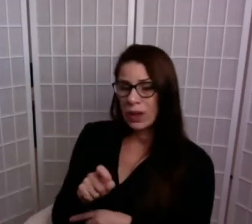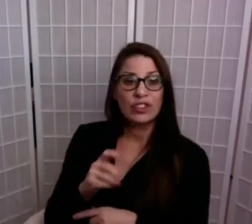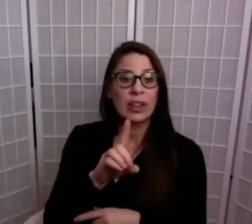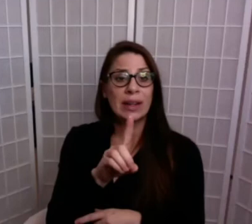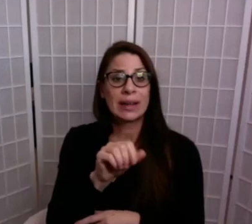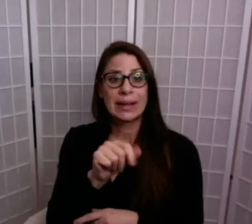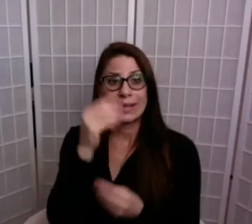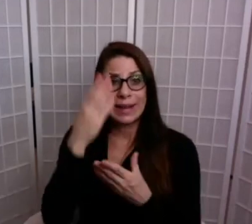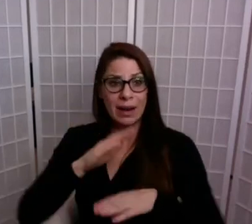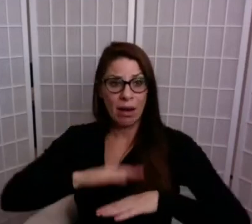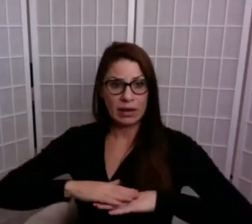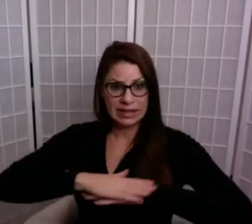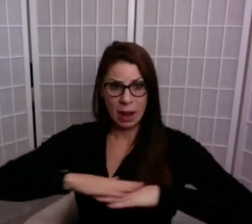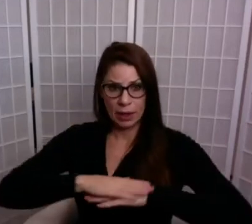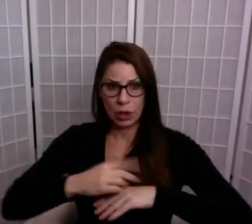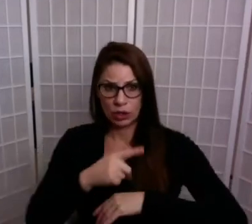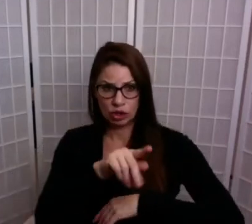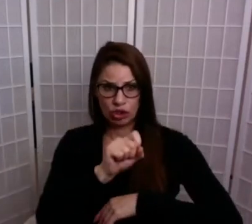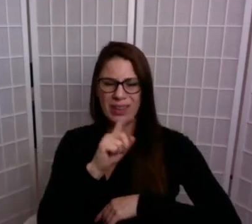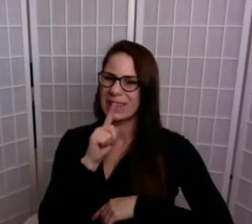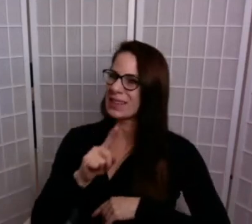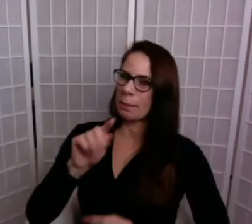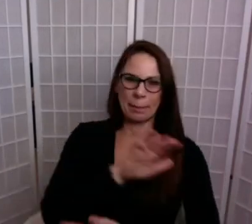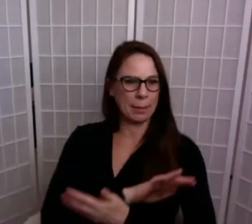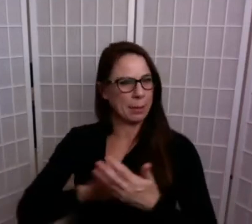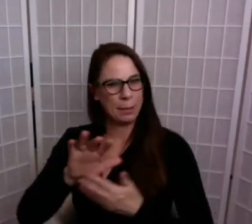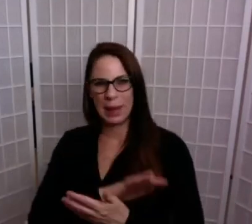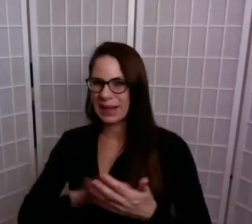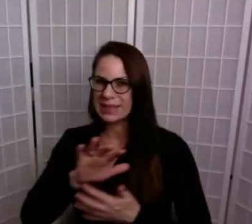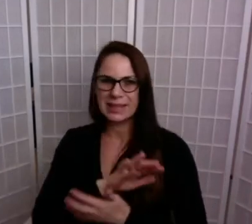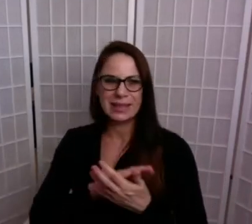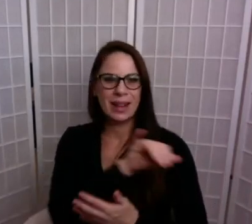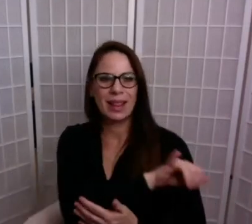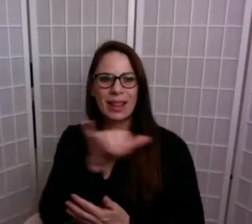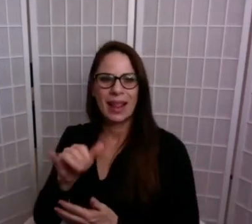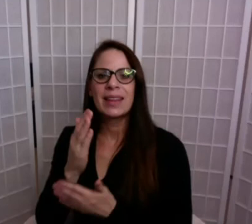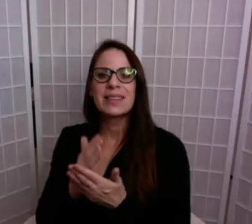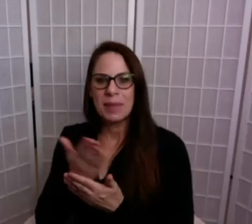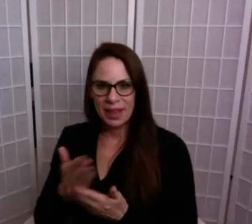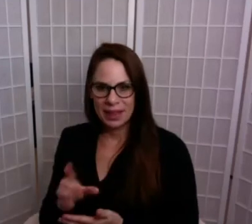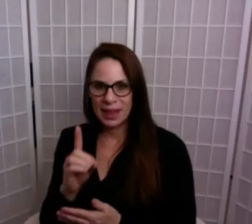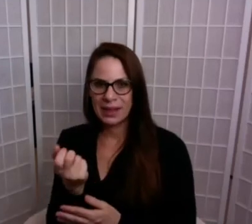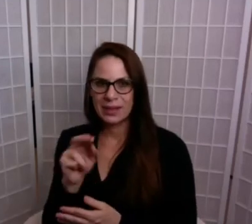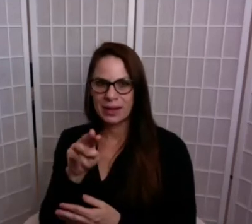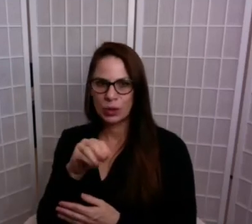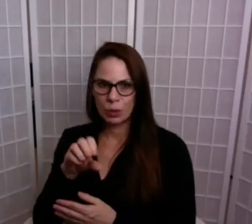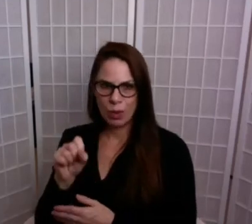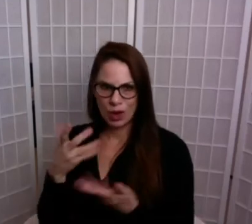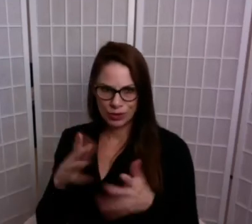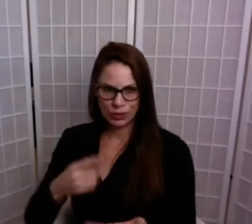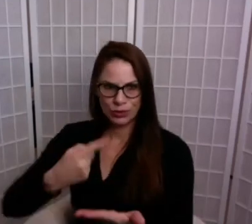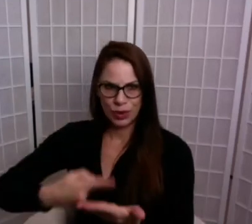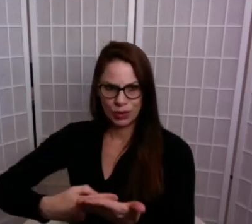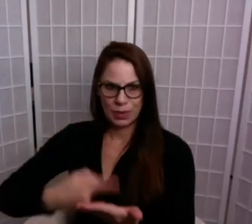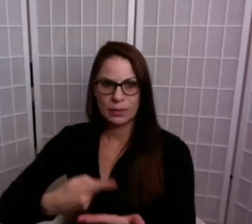is frankly very, very mixed, kind of like some of the things that Dr. Moss talked about. So